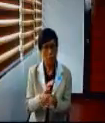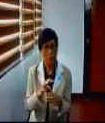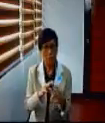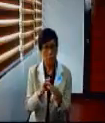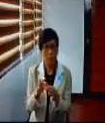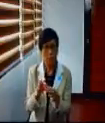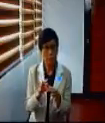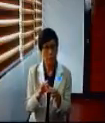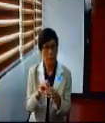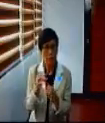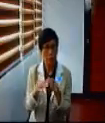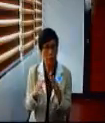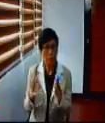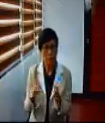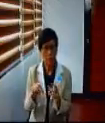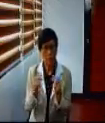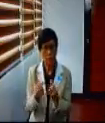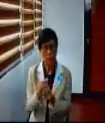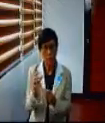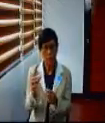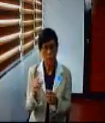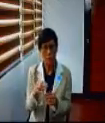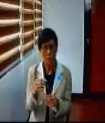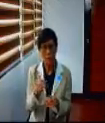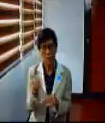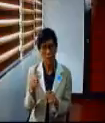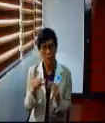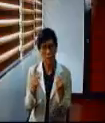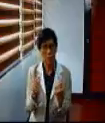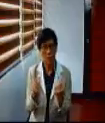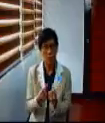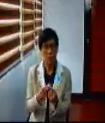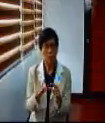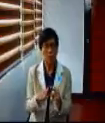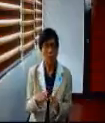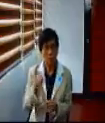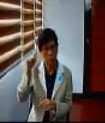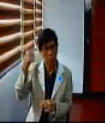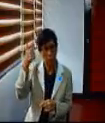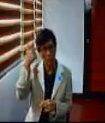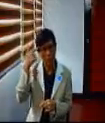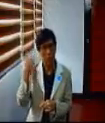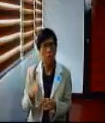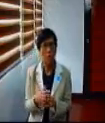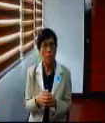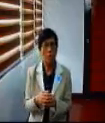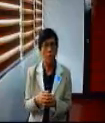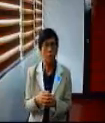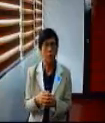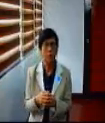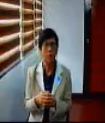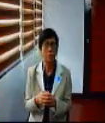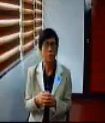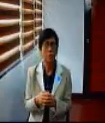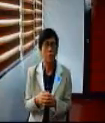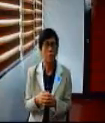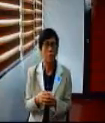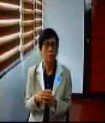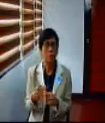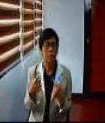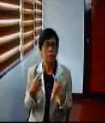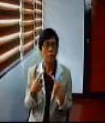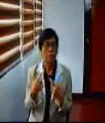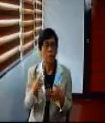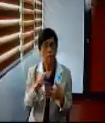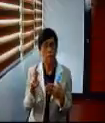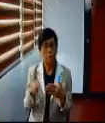groups, civil society and advocacy groups, as well as government experts, John Ruddy came up in